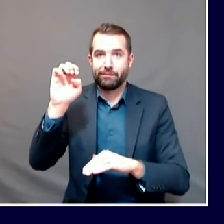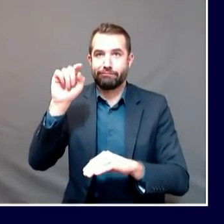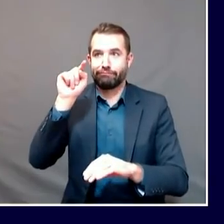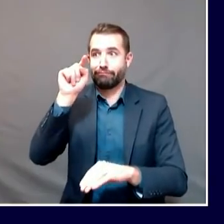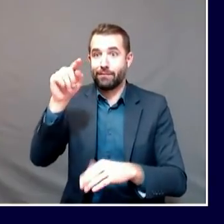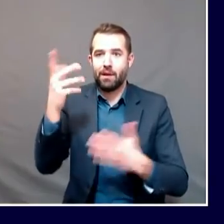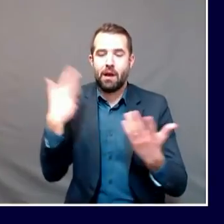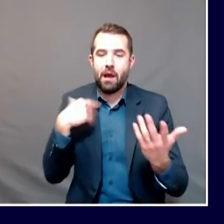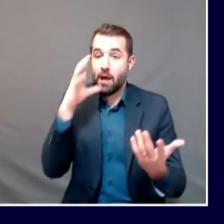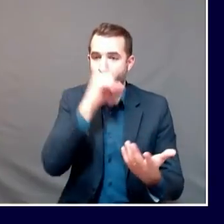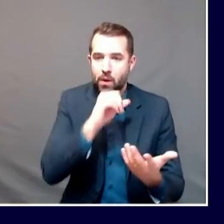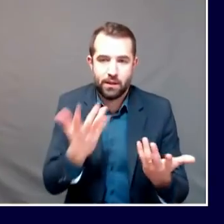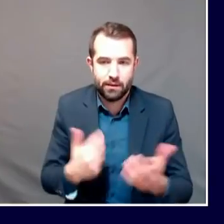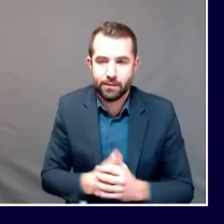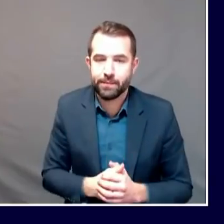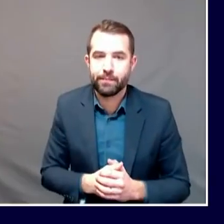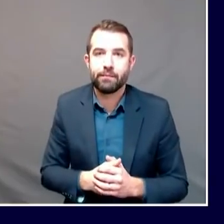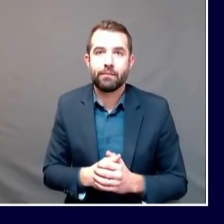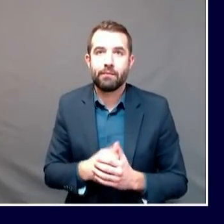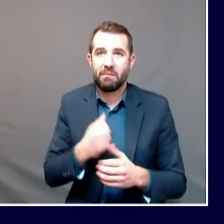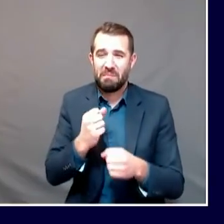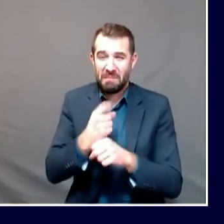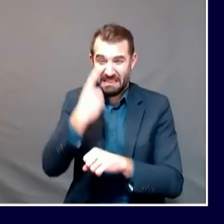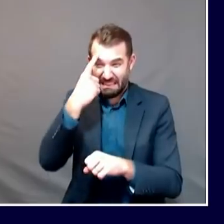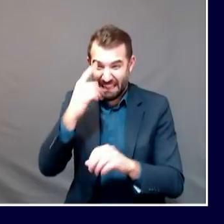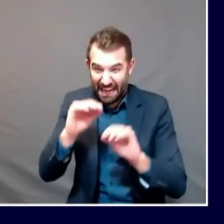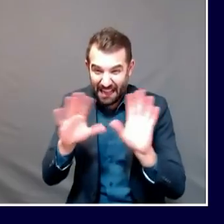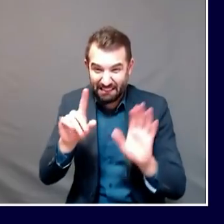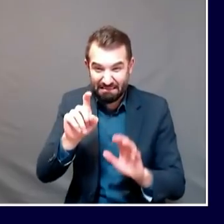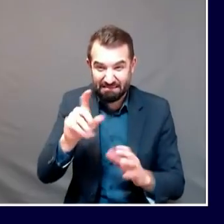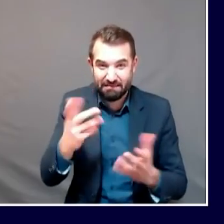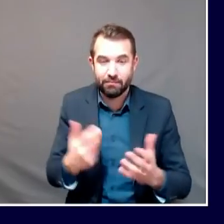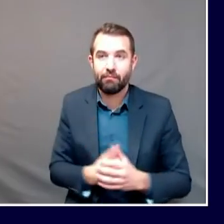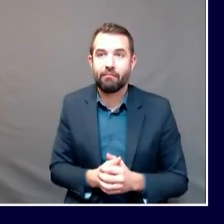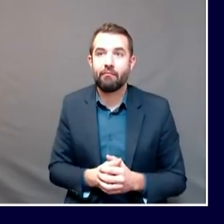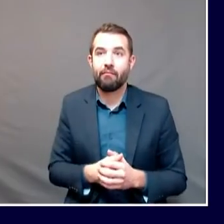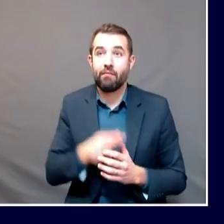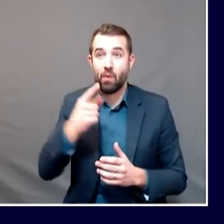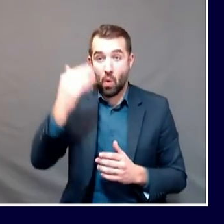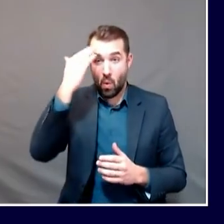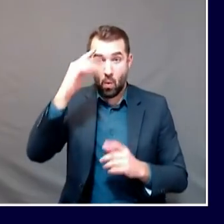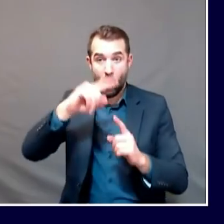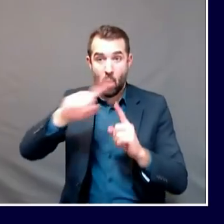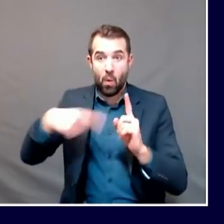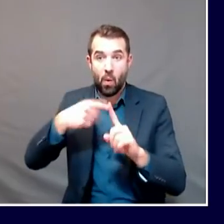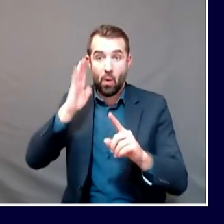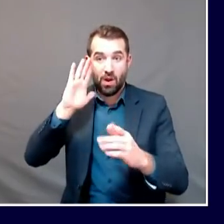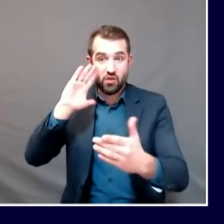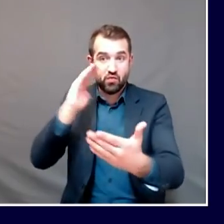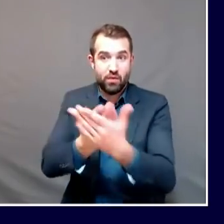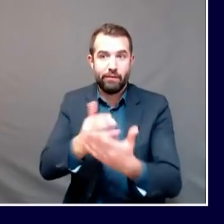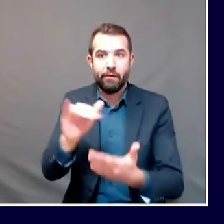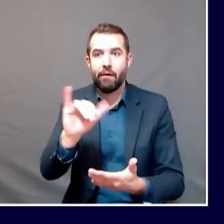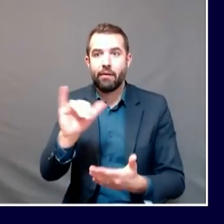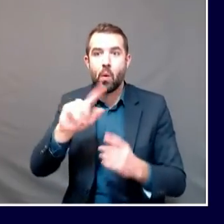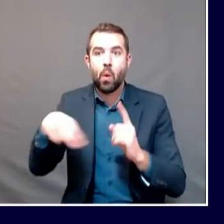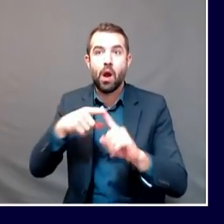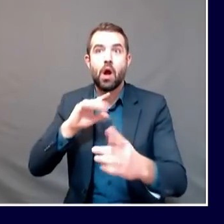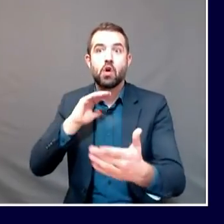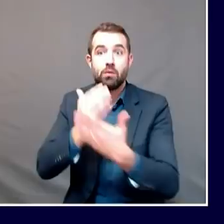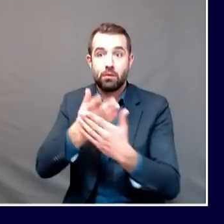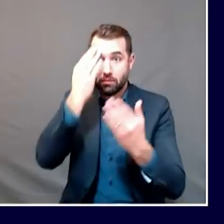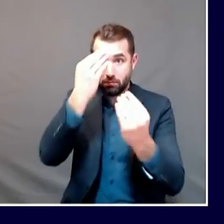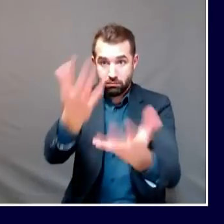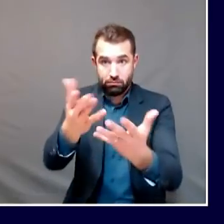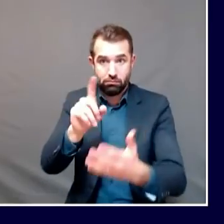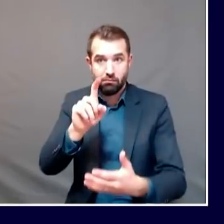up. No, that adds up. But I mean, are you notified when those arrive? So it's not so much that they arrive. They may